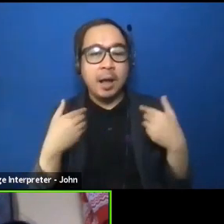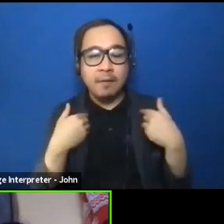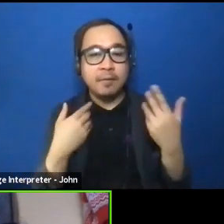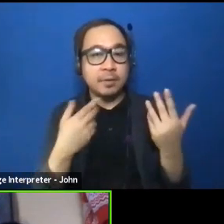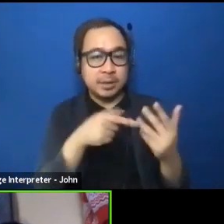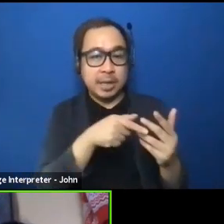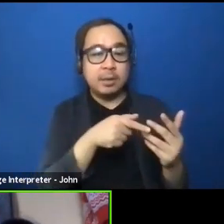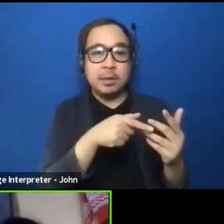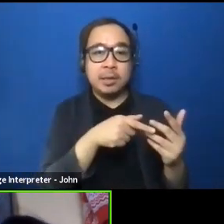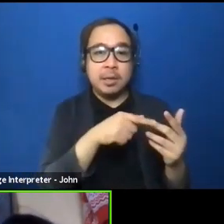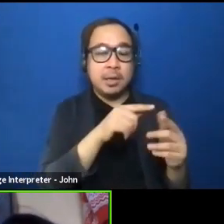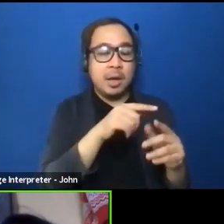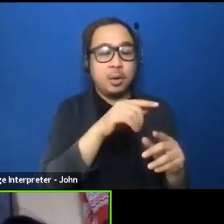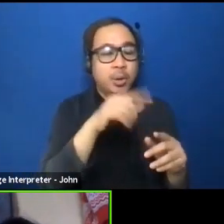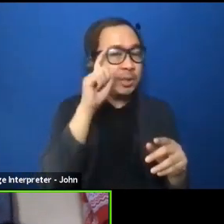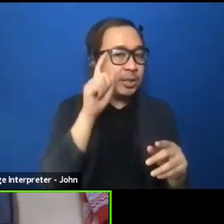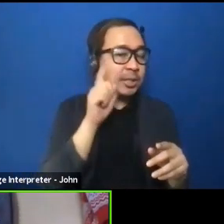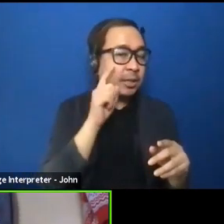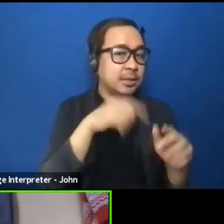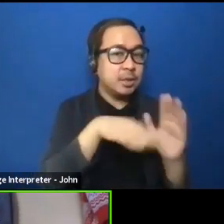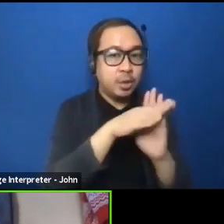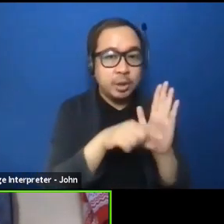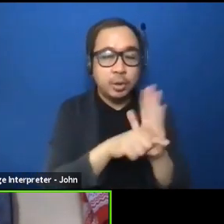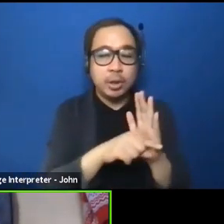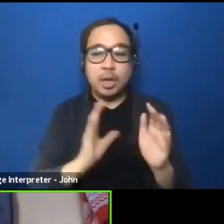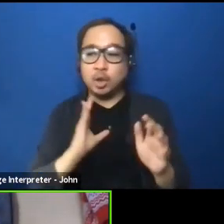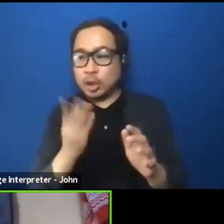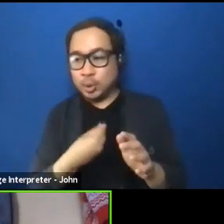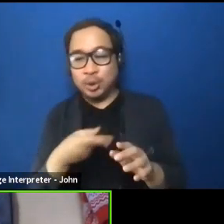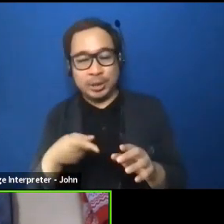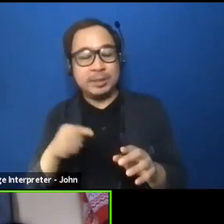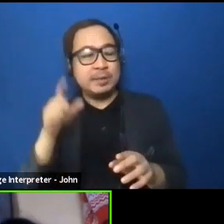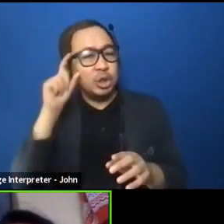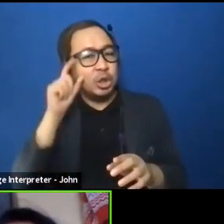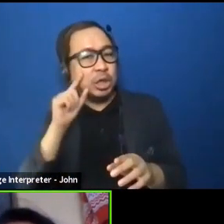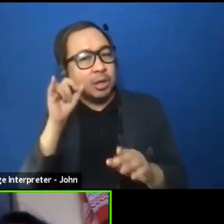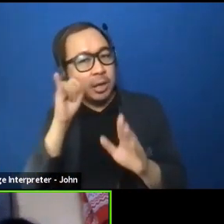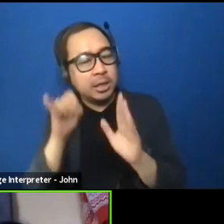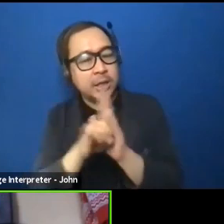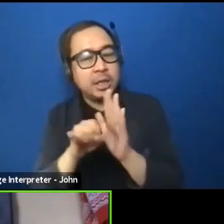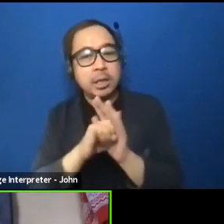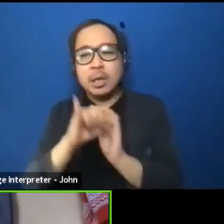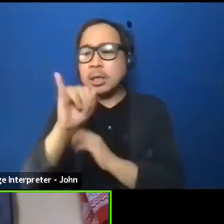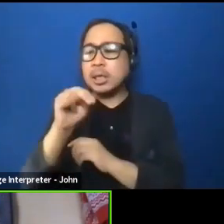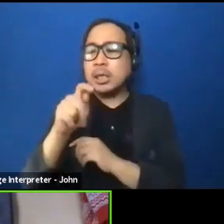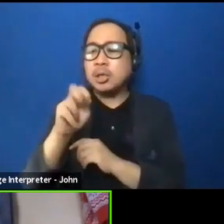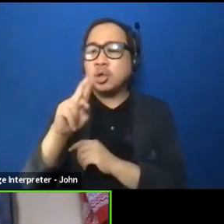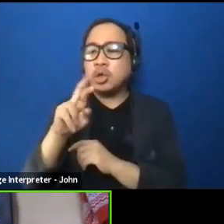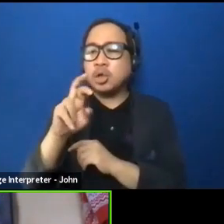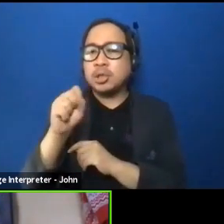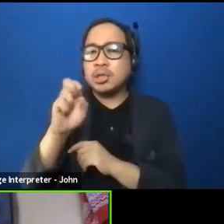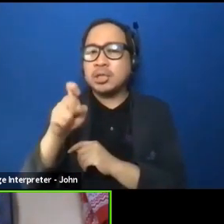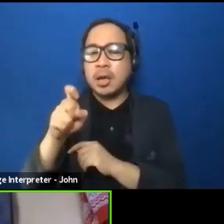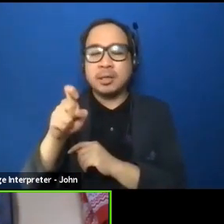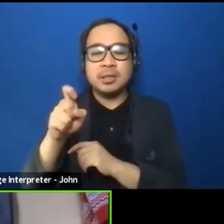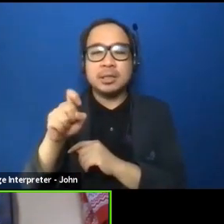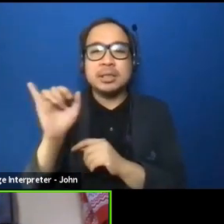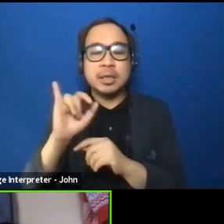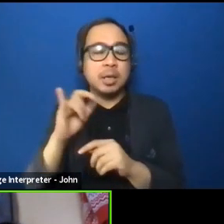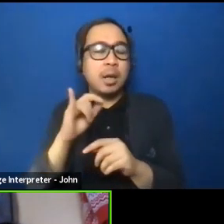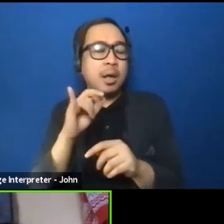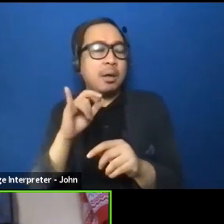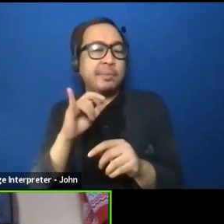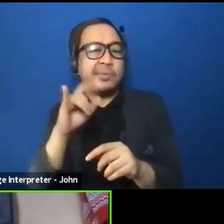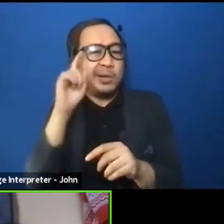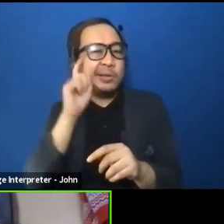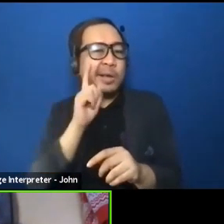orientation. Being transgender is a gender identity. And being intersex is a sex characteristics, completely ignoring that, like, a lot of